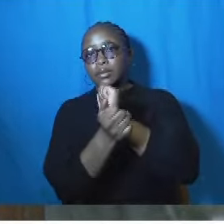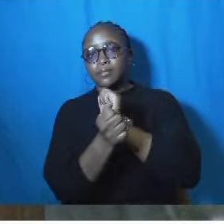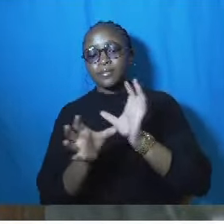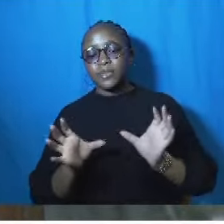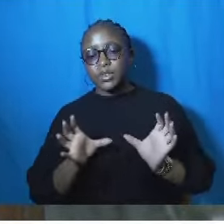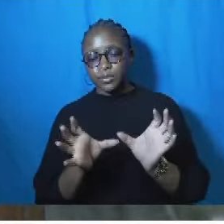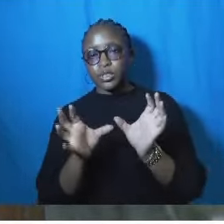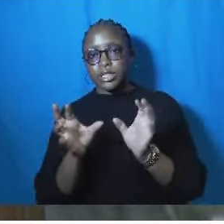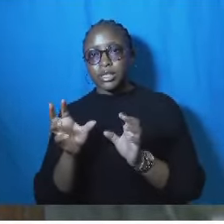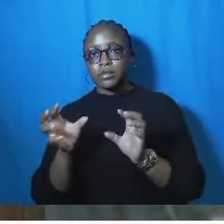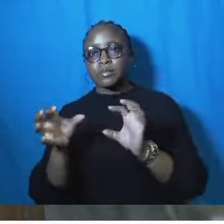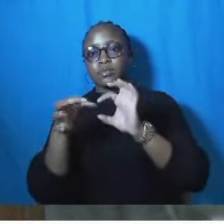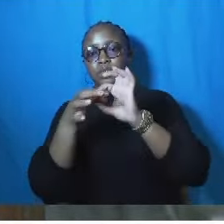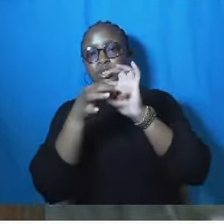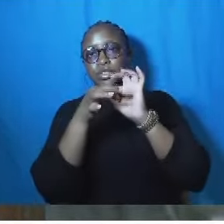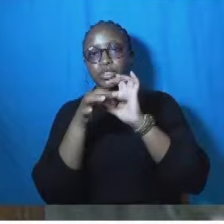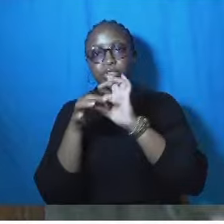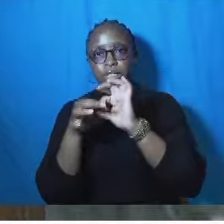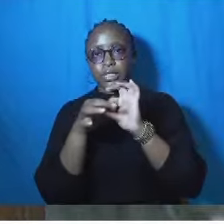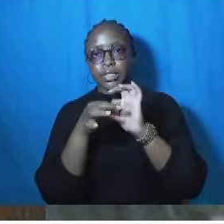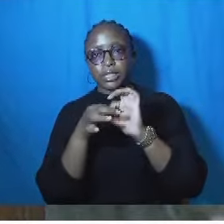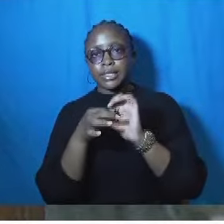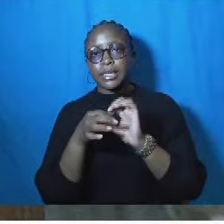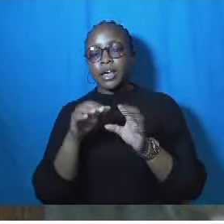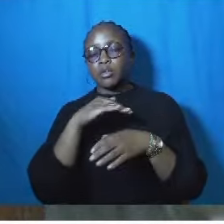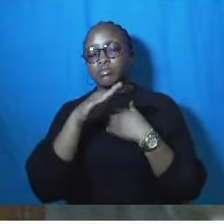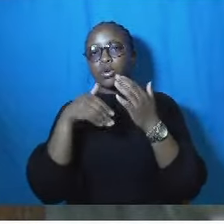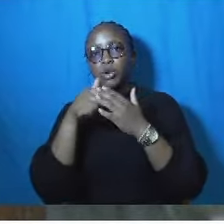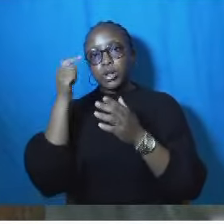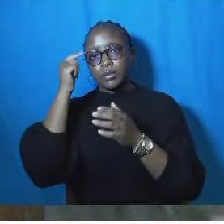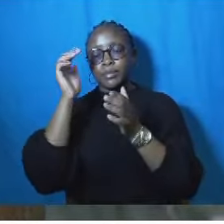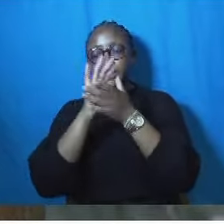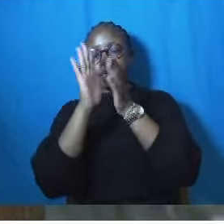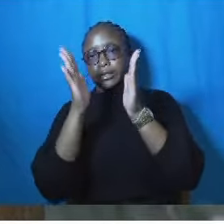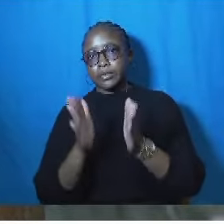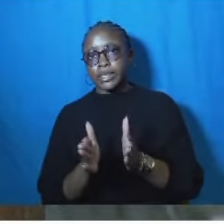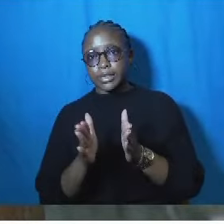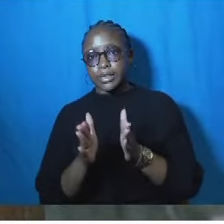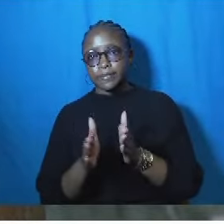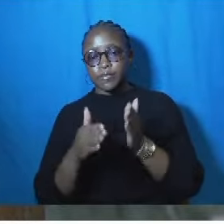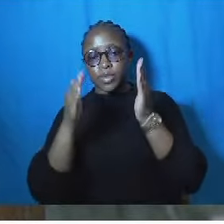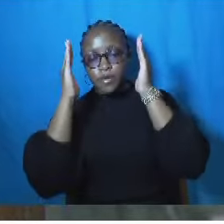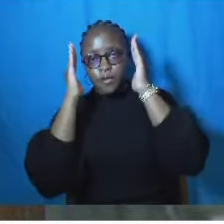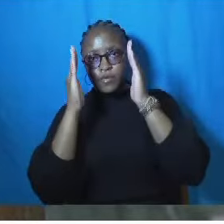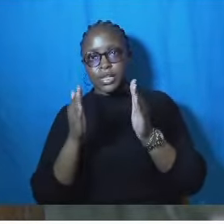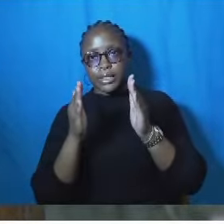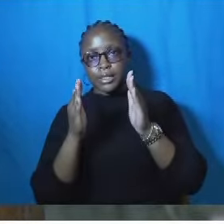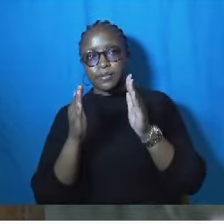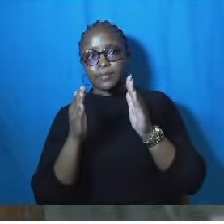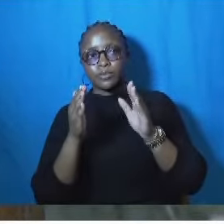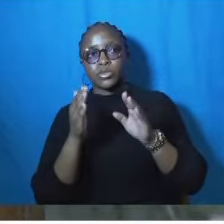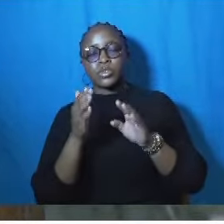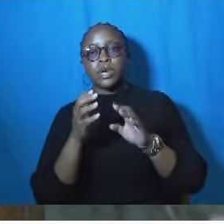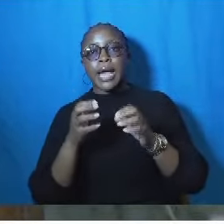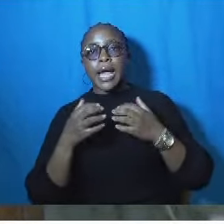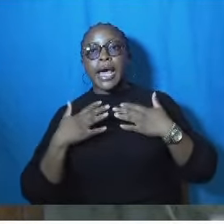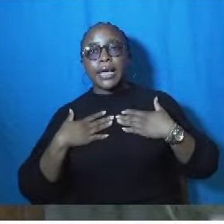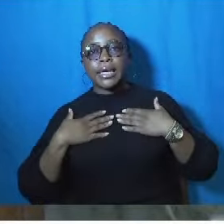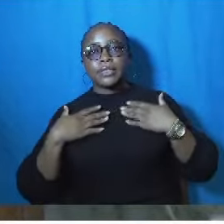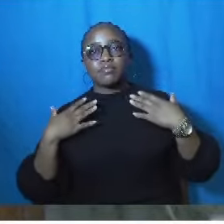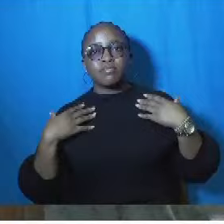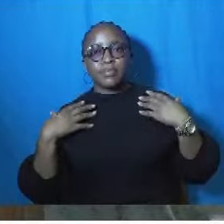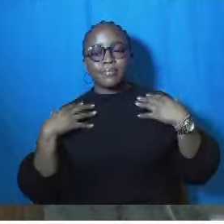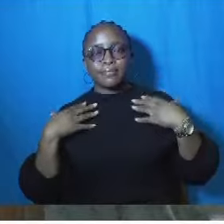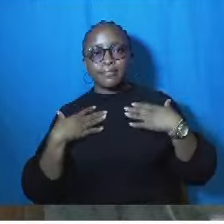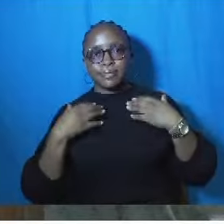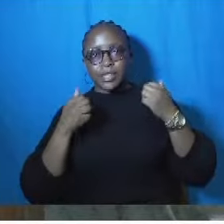unity among believers, primarily addressing the stronger believer. I know